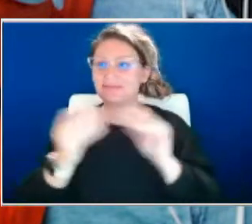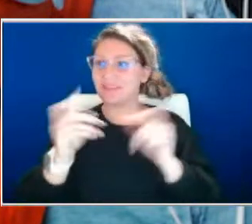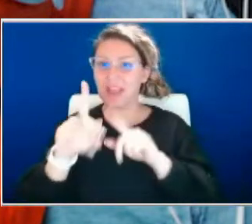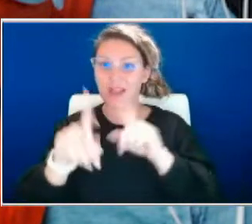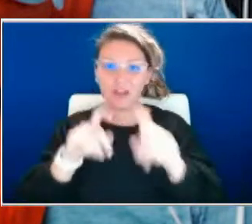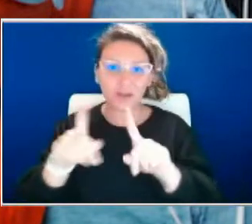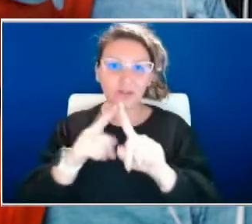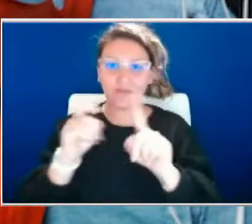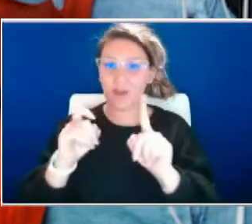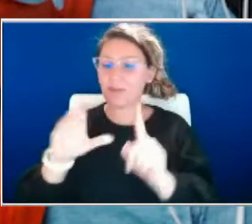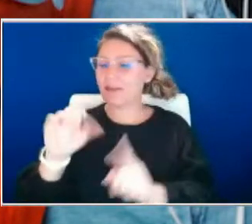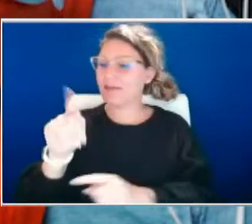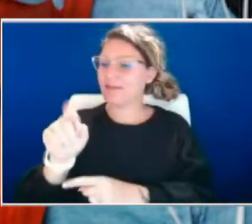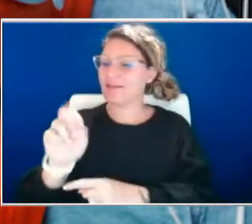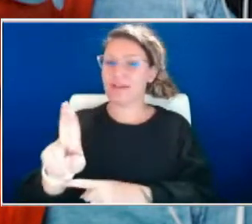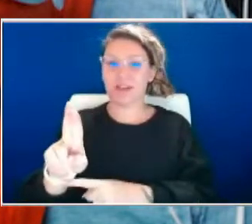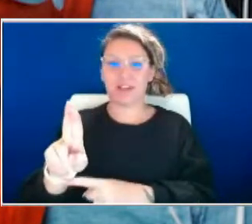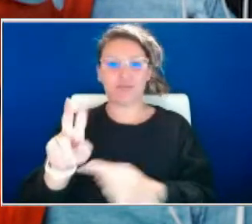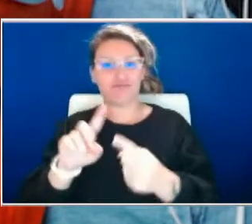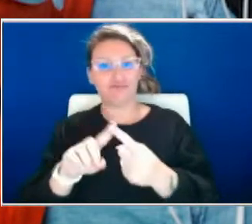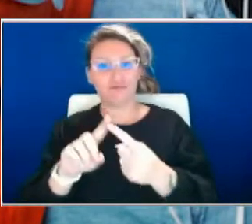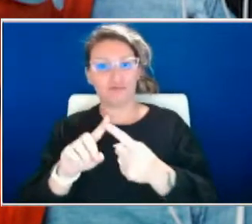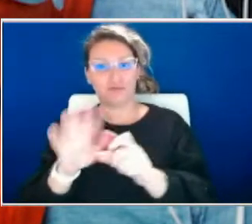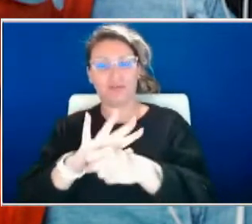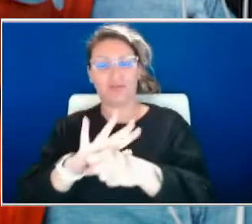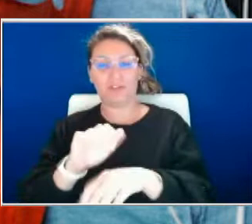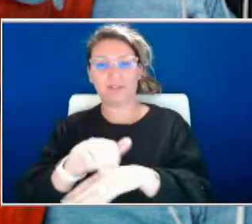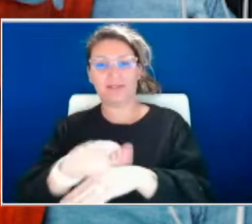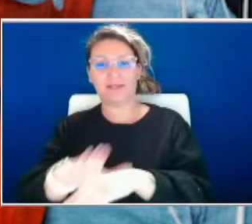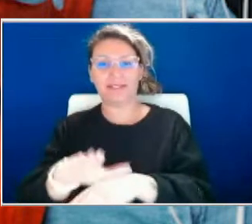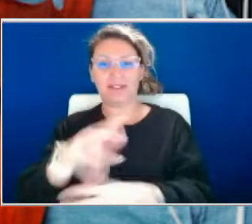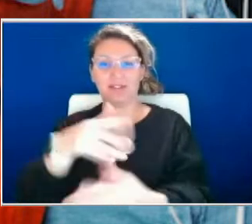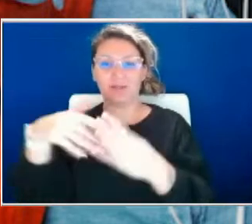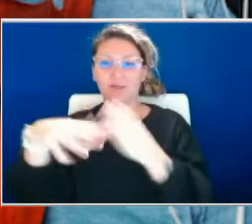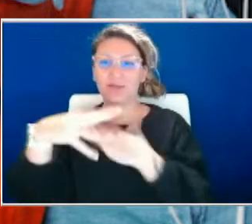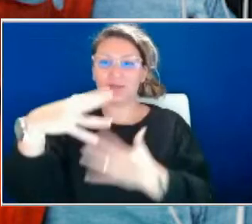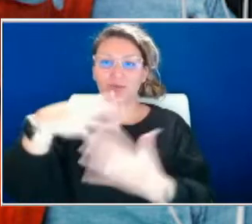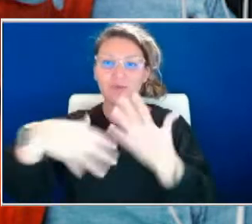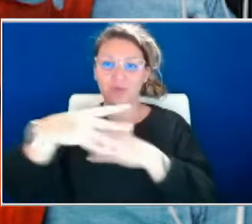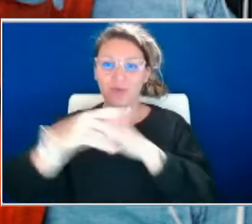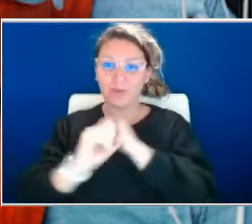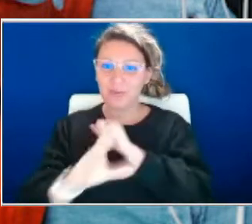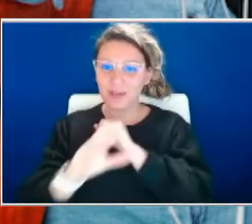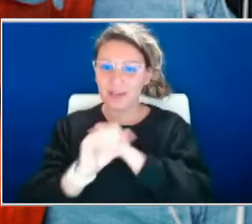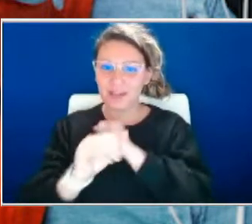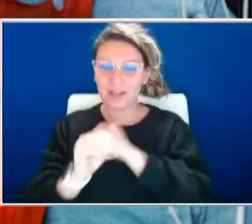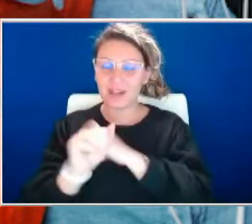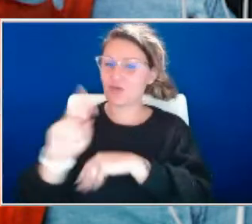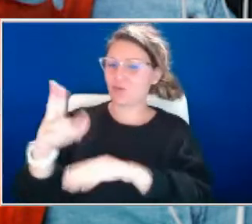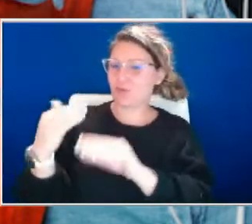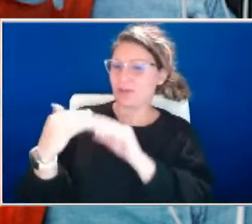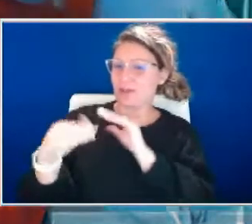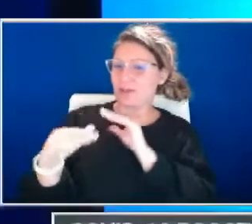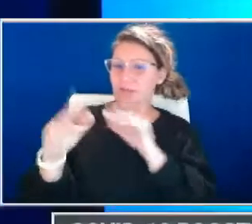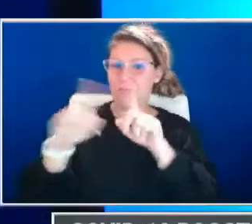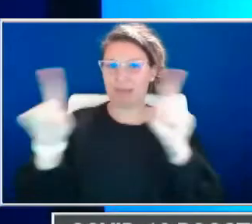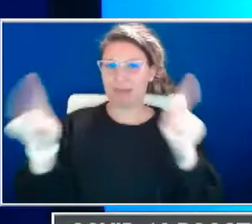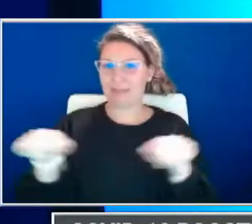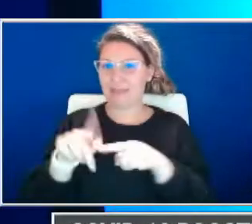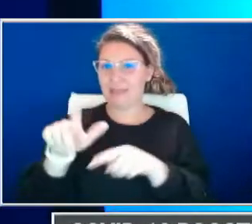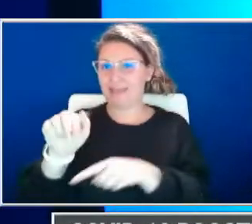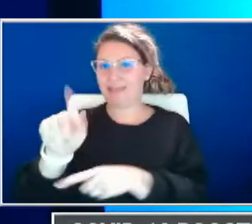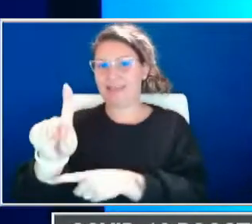COVID. So get those sent into us on social media or via email. You can find links to those right there on your screen.